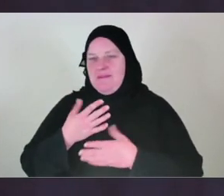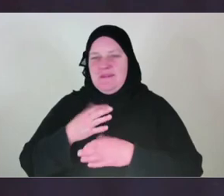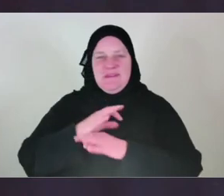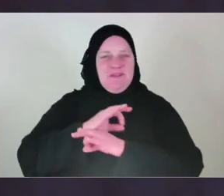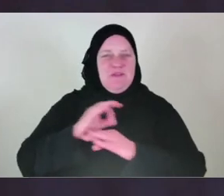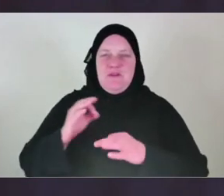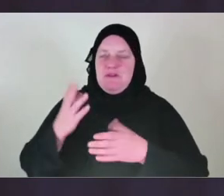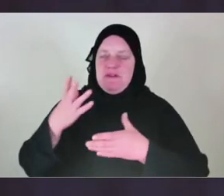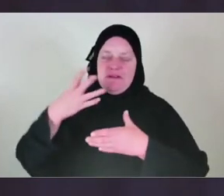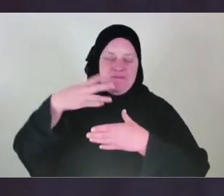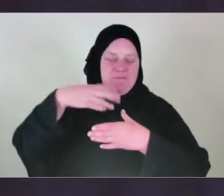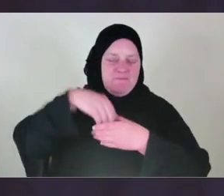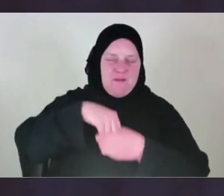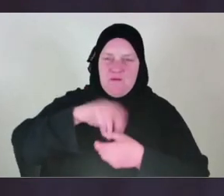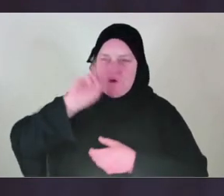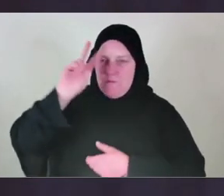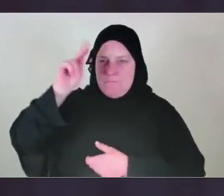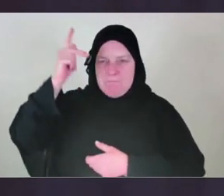they say,